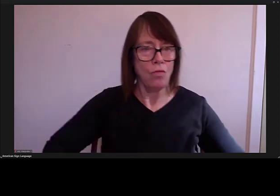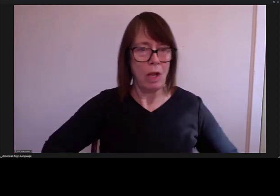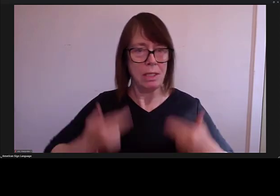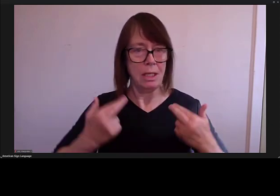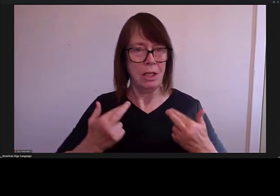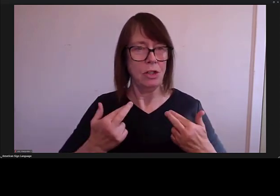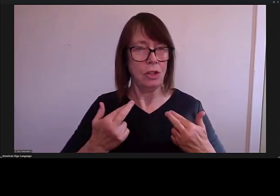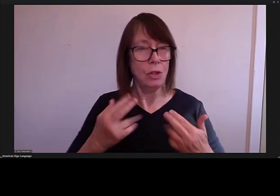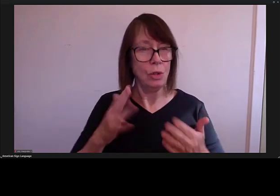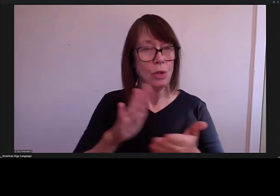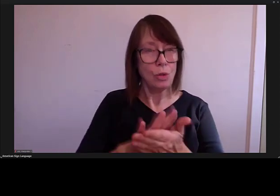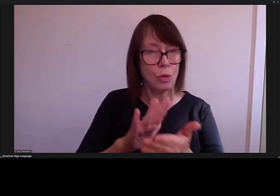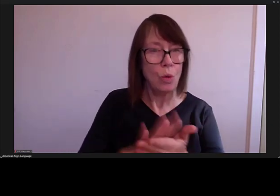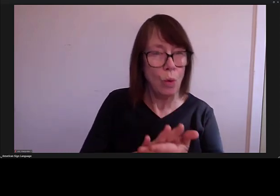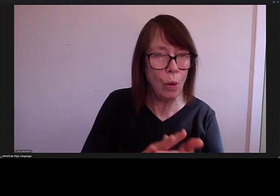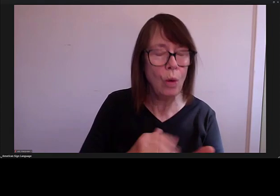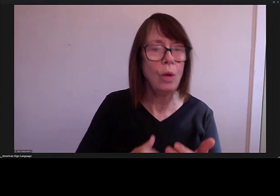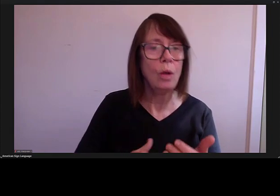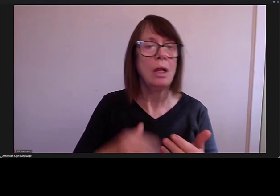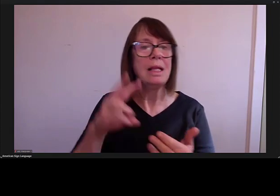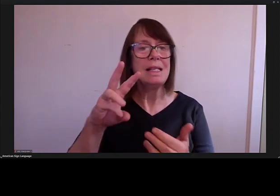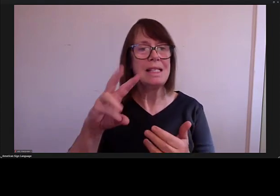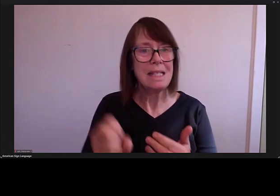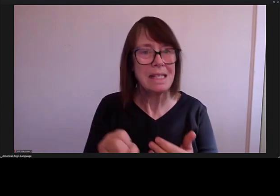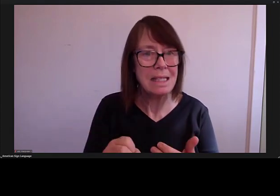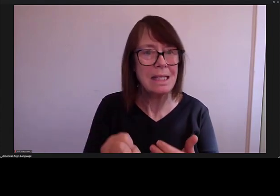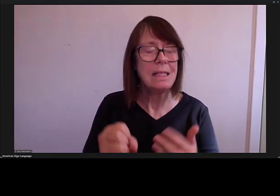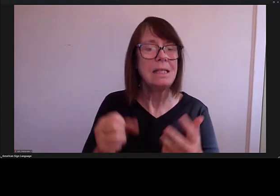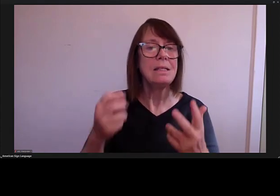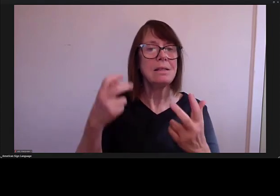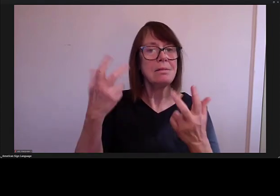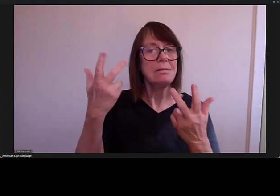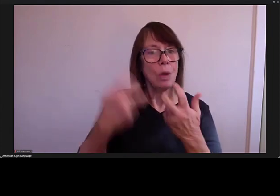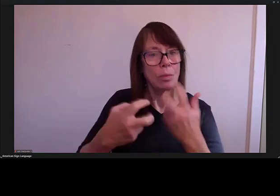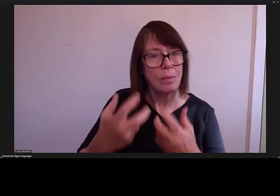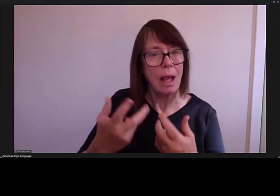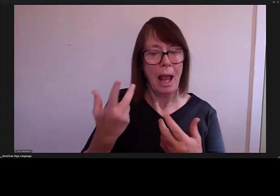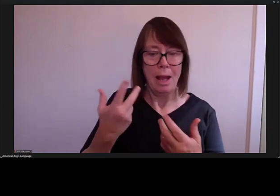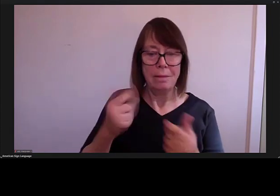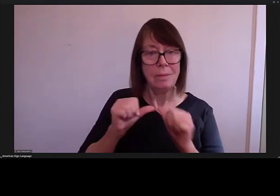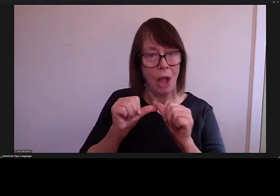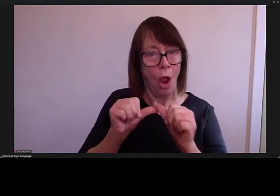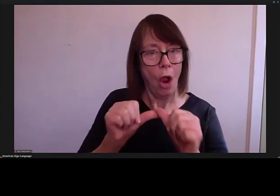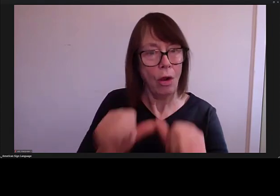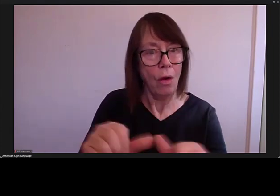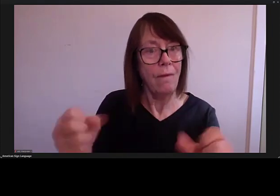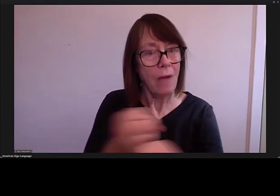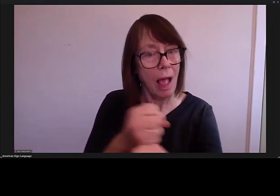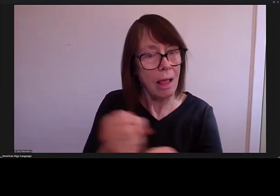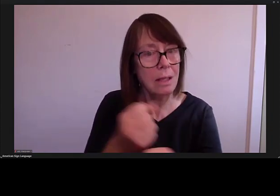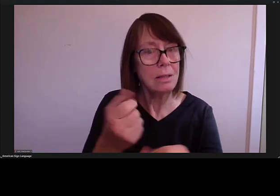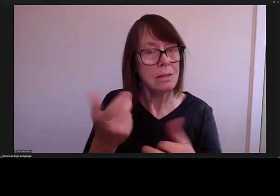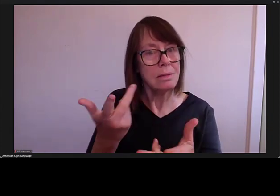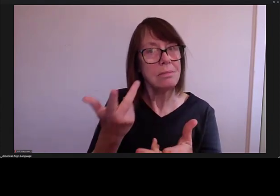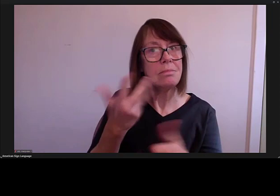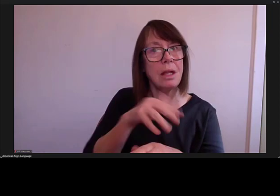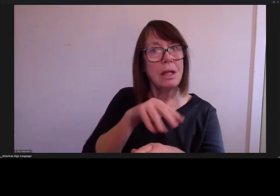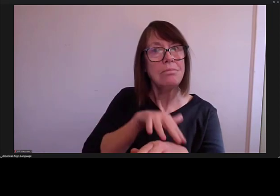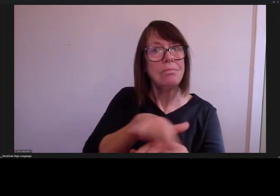the 60s scoop, and the ongoing present-day colonial violence that is faced by Indigenous peoples within